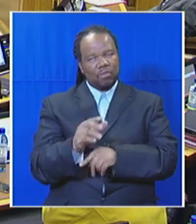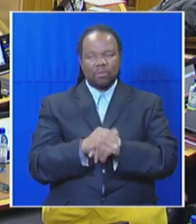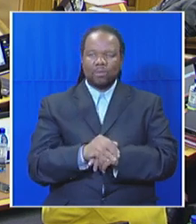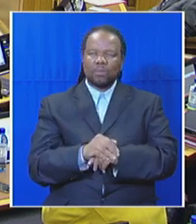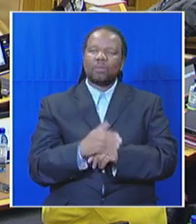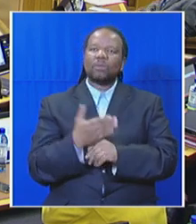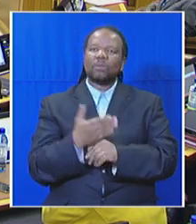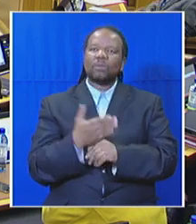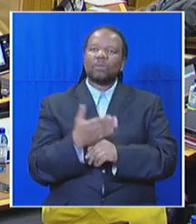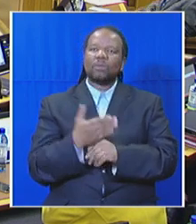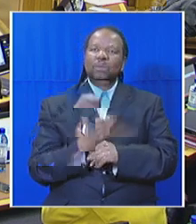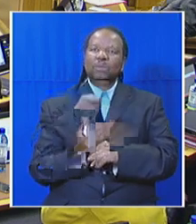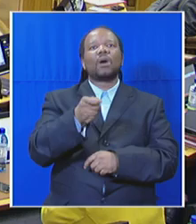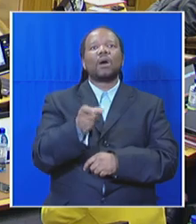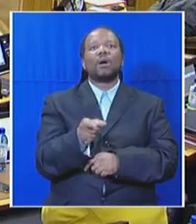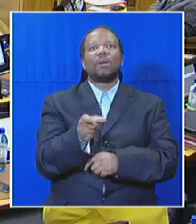Honorable mic members, is off.